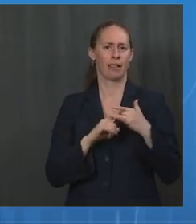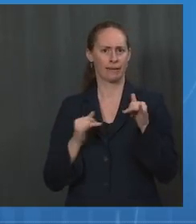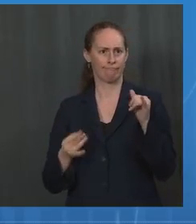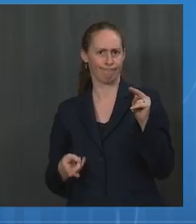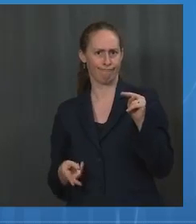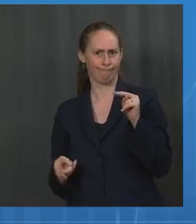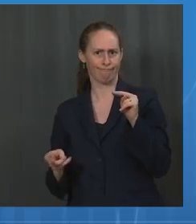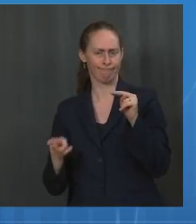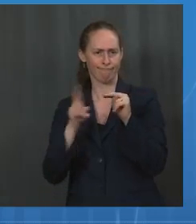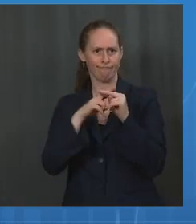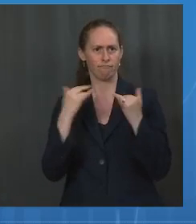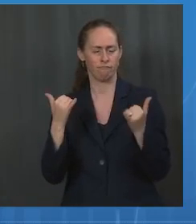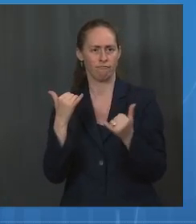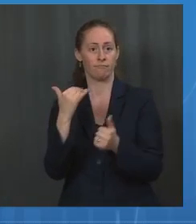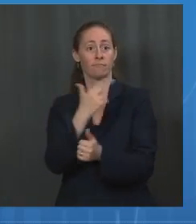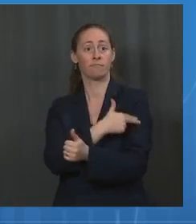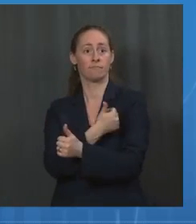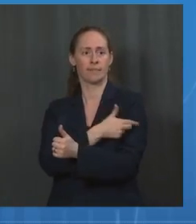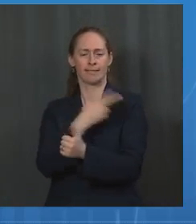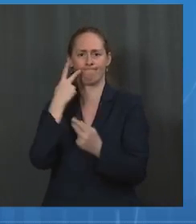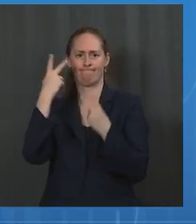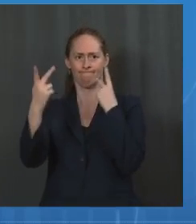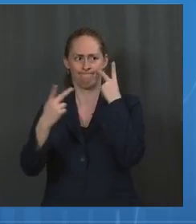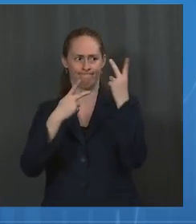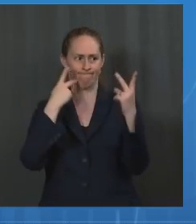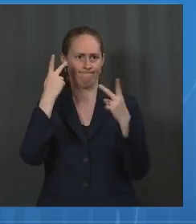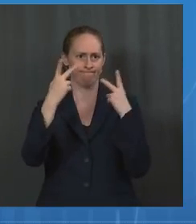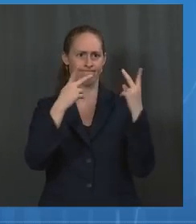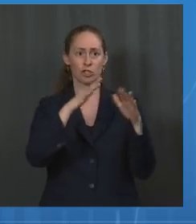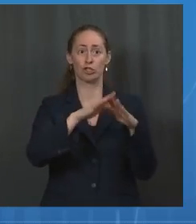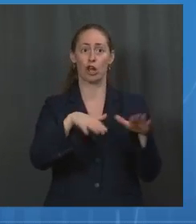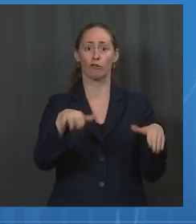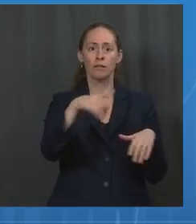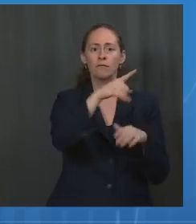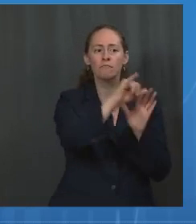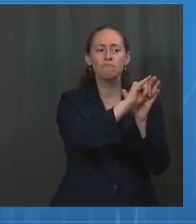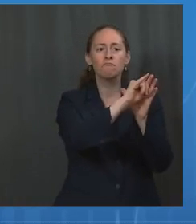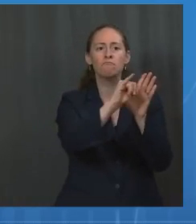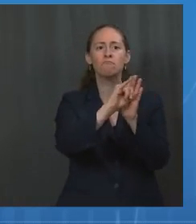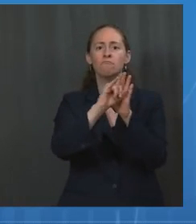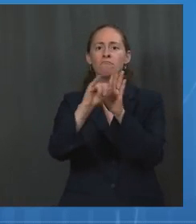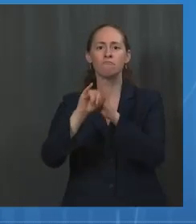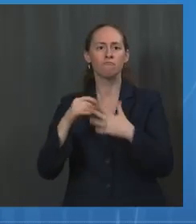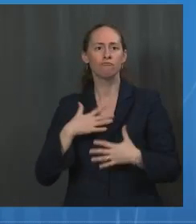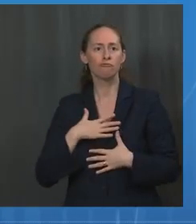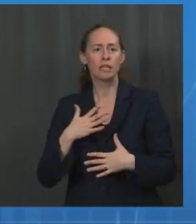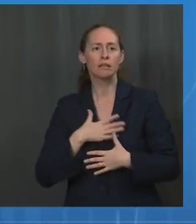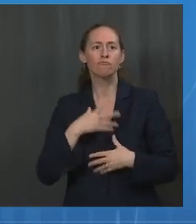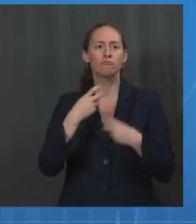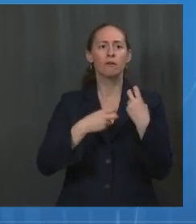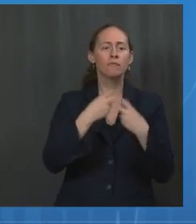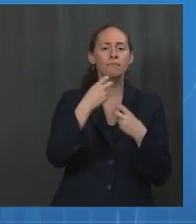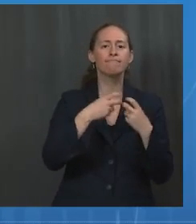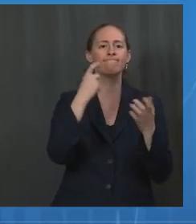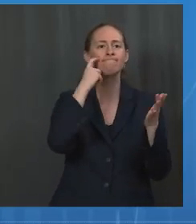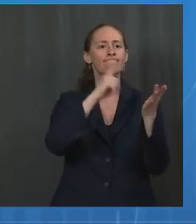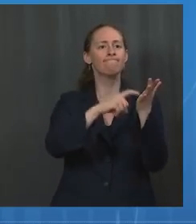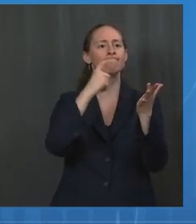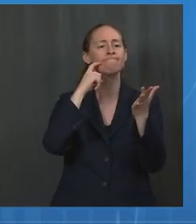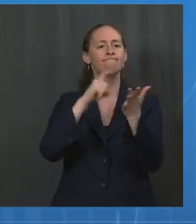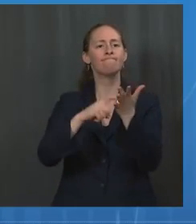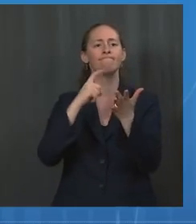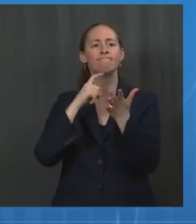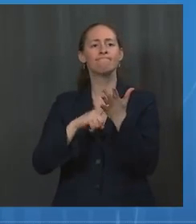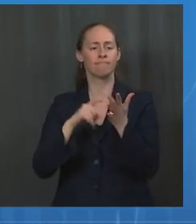accumulating in pediatric hospital beds are infected with RSV. We're seeing RSV rates similar to what we generally see